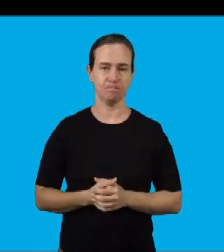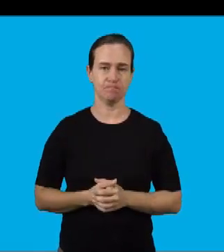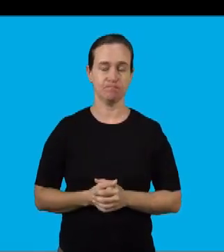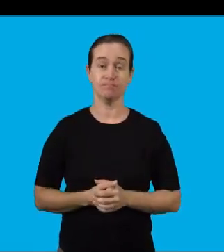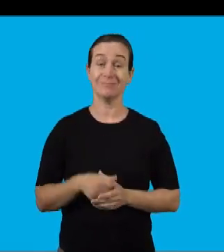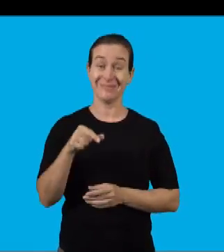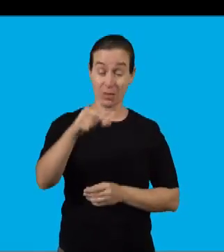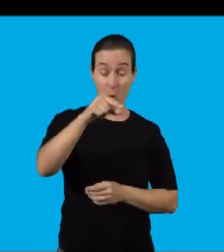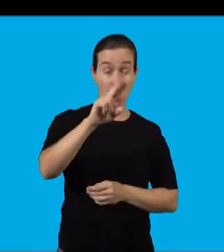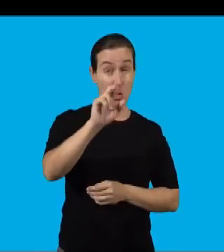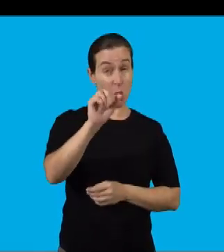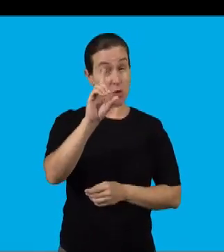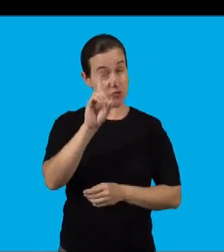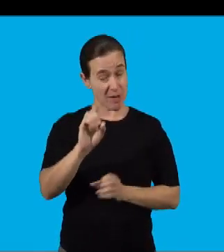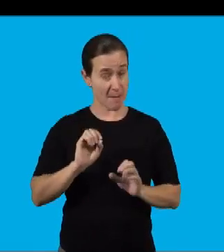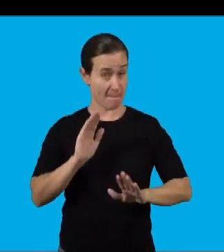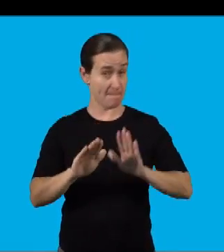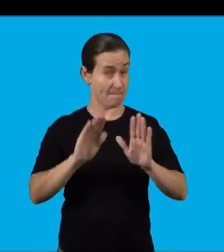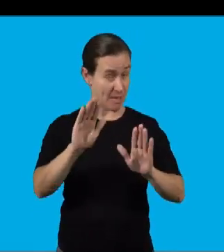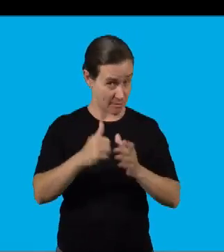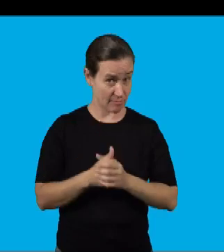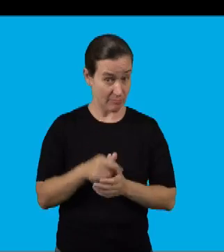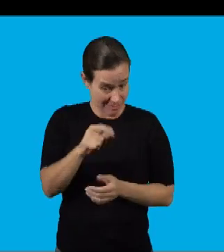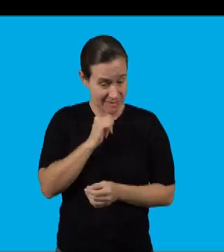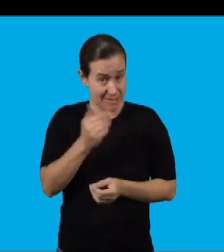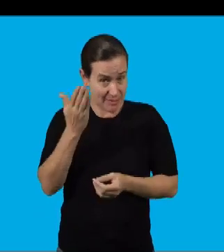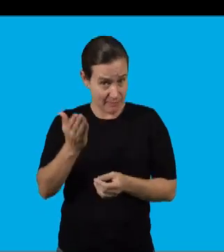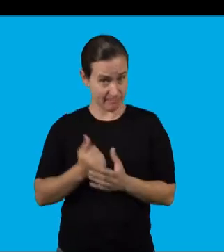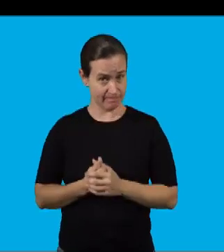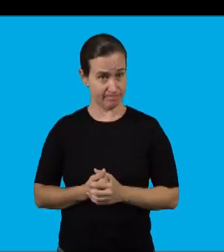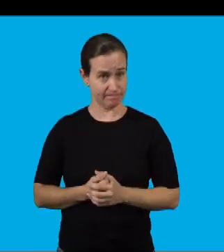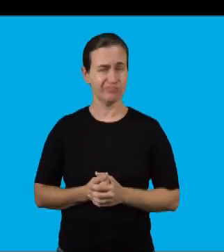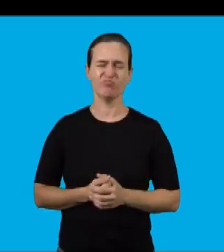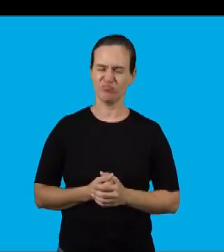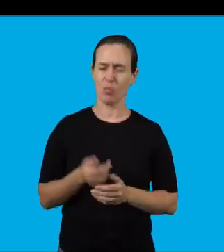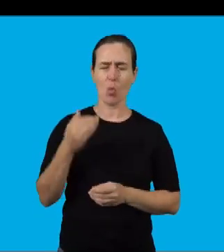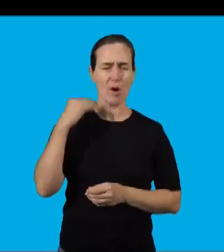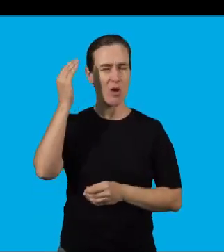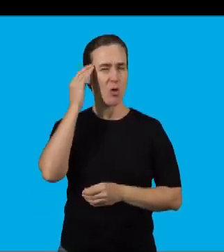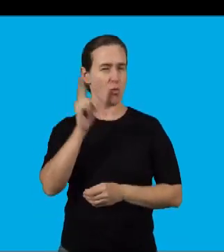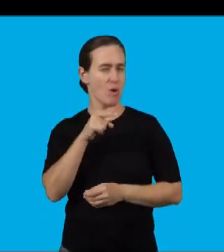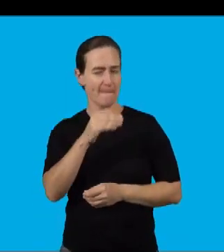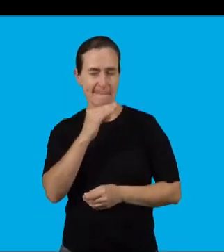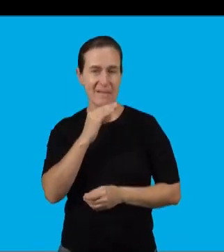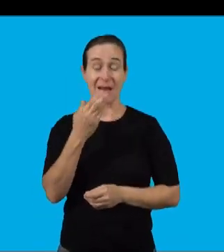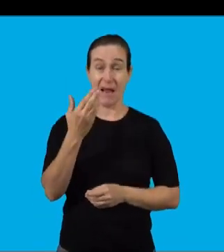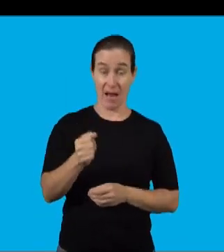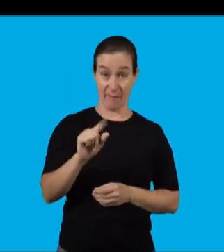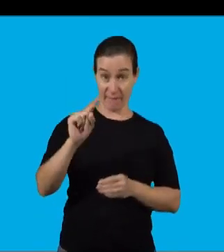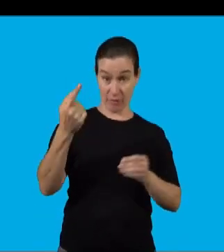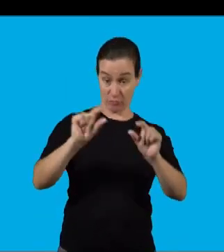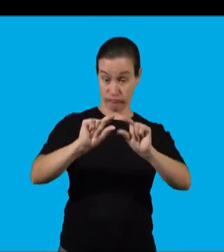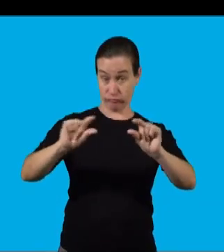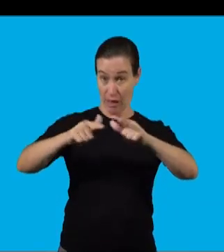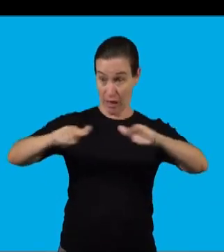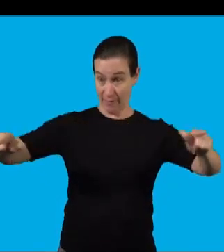remember, this is a quadratic pattern, so we've been told that it's a quadratic pattern, and what we know about a quadratic pattern is that it has a second difference,